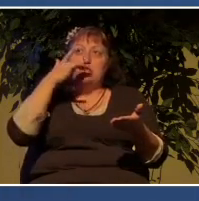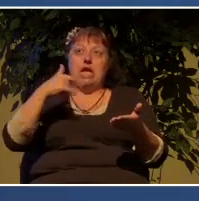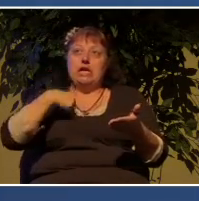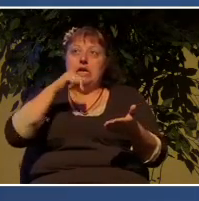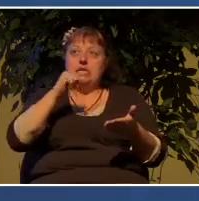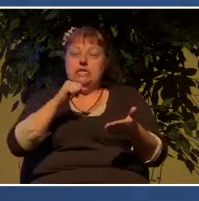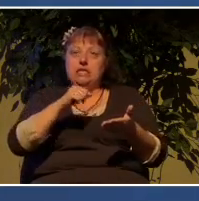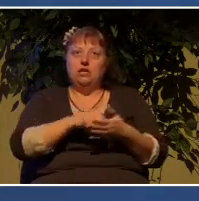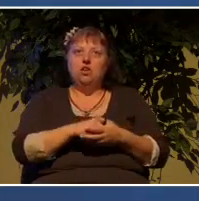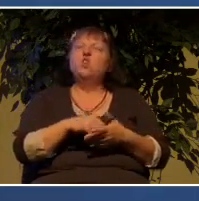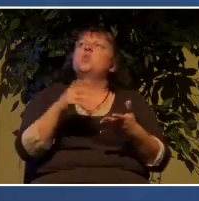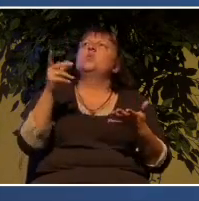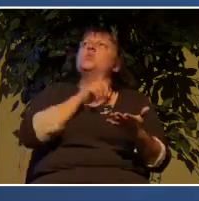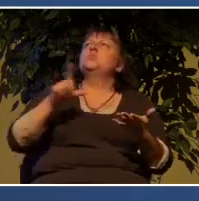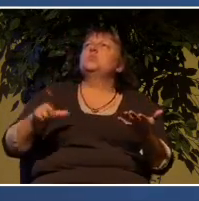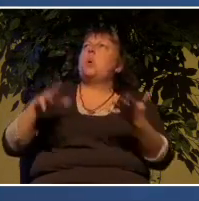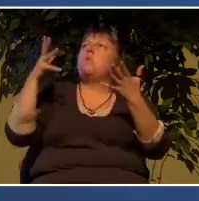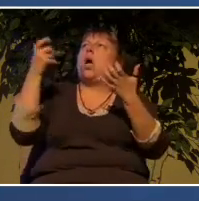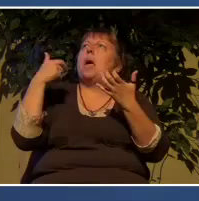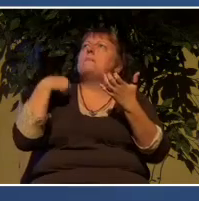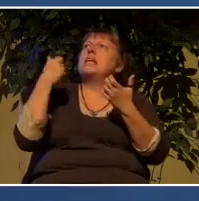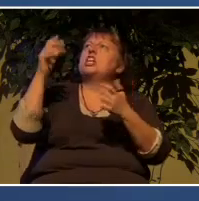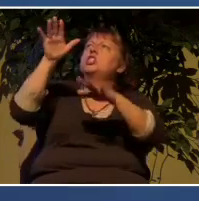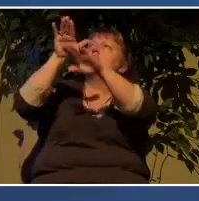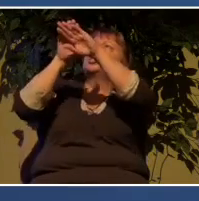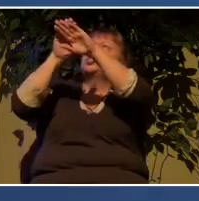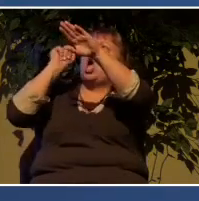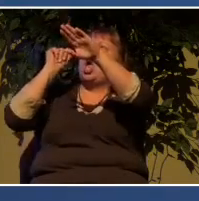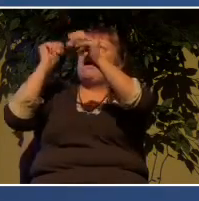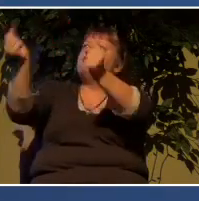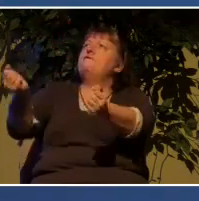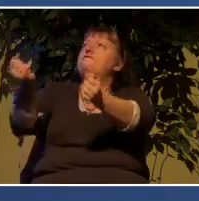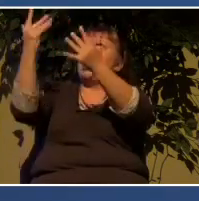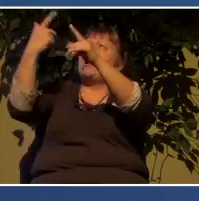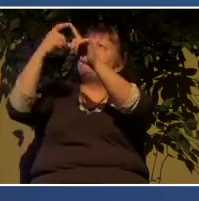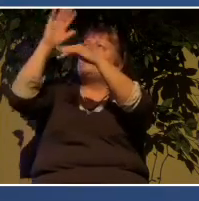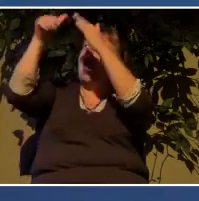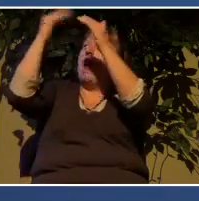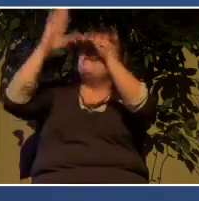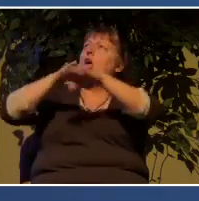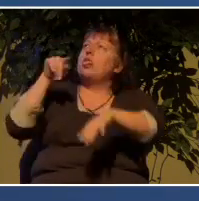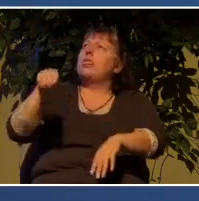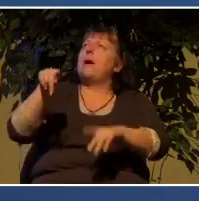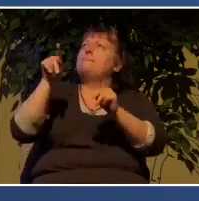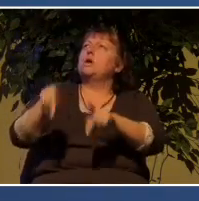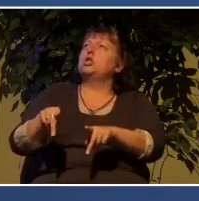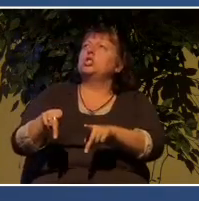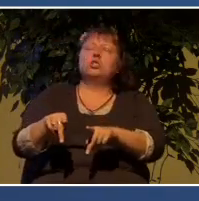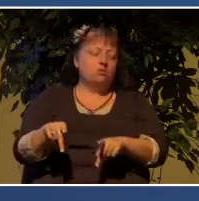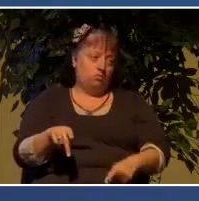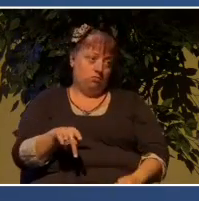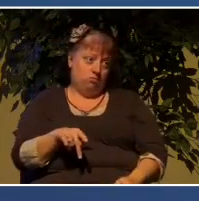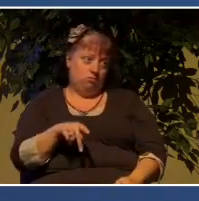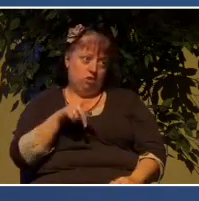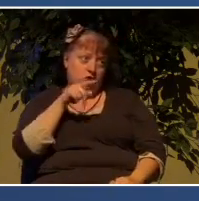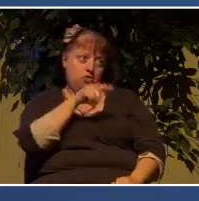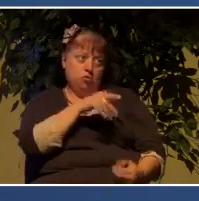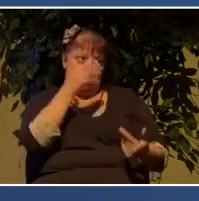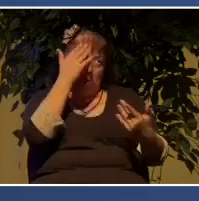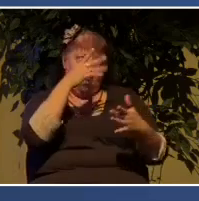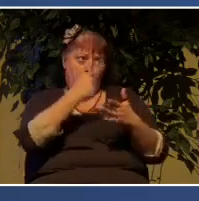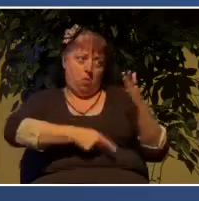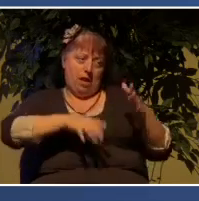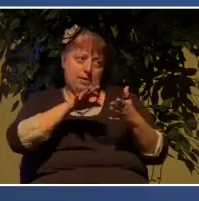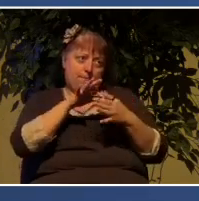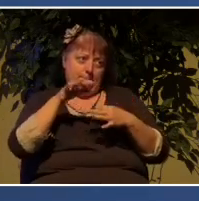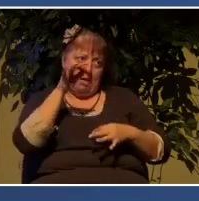Lord, do you want me to call down fire from heaven on them? And Jesus says to them, you don't know what spirit you are of. The